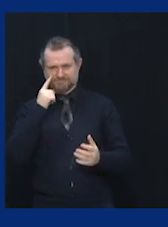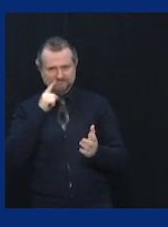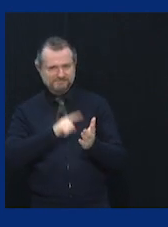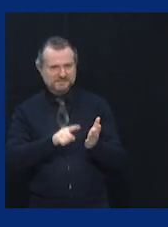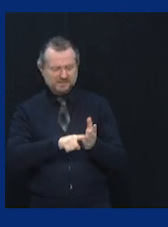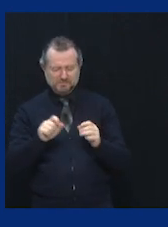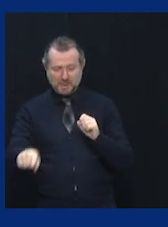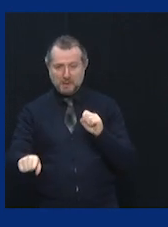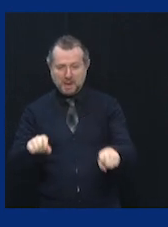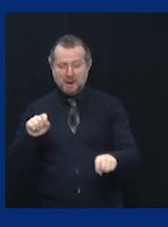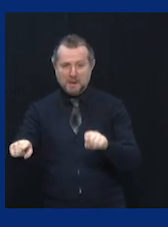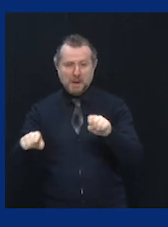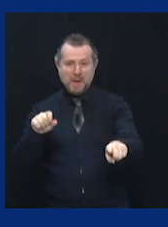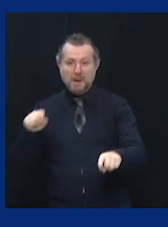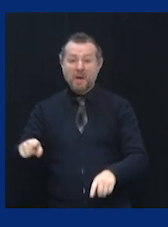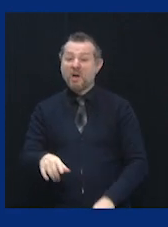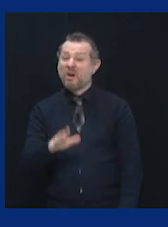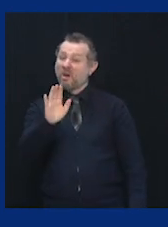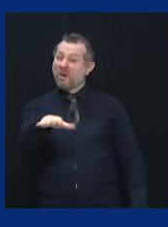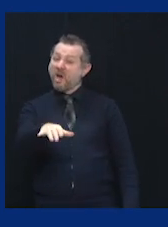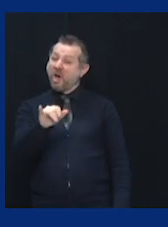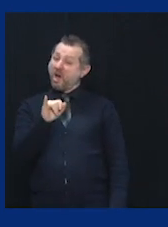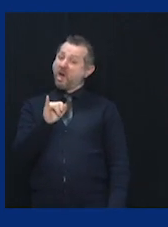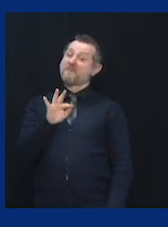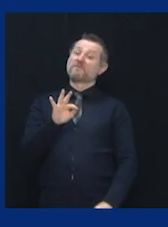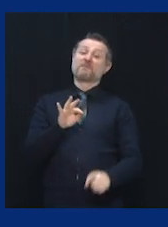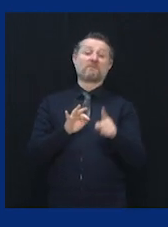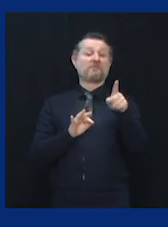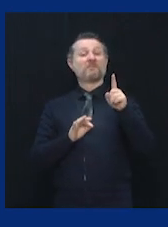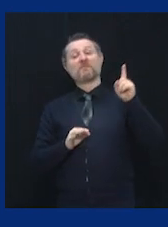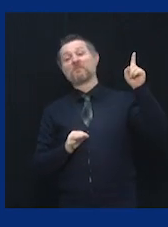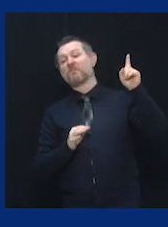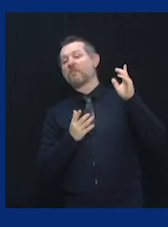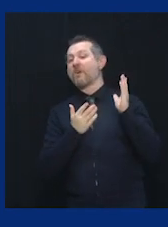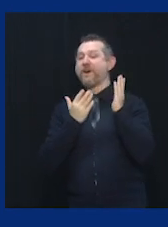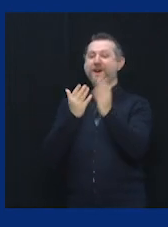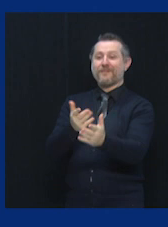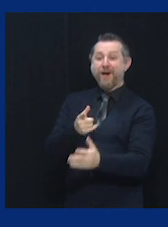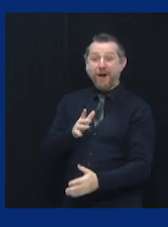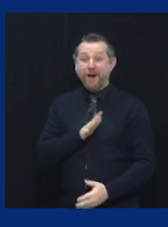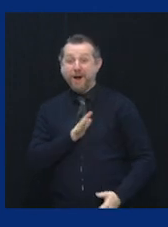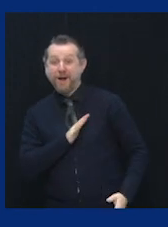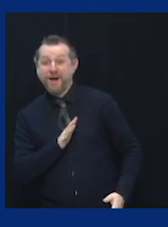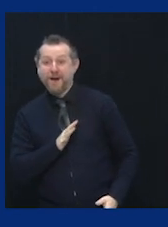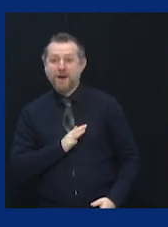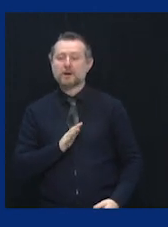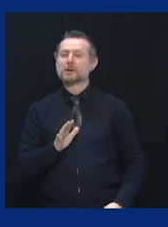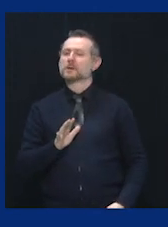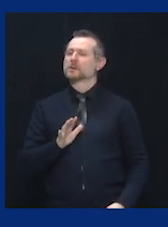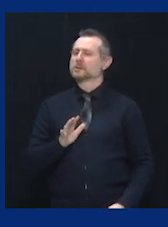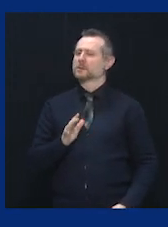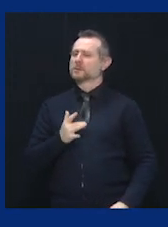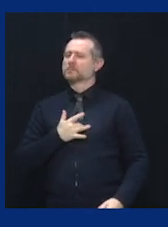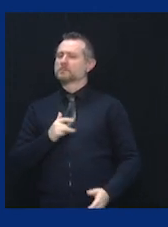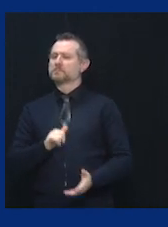If you get an offer that sounds too good to be true,